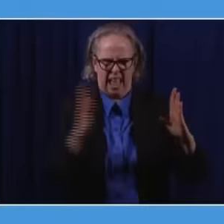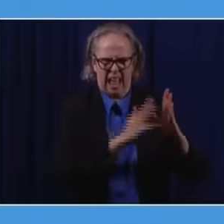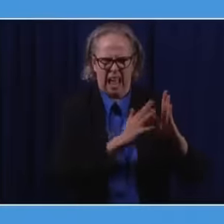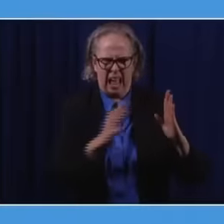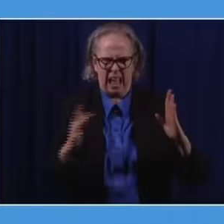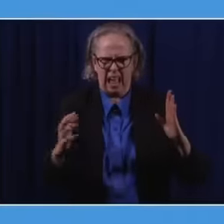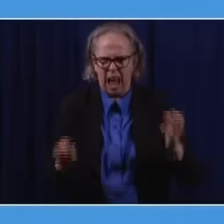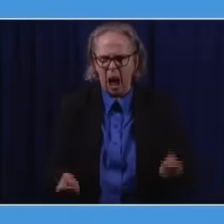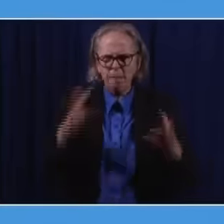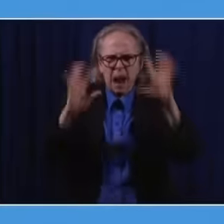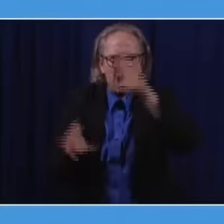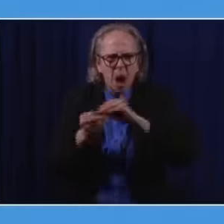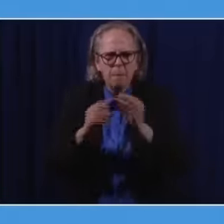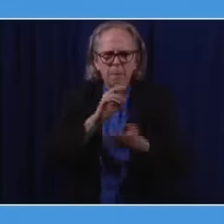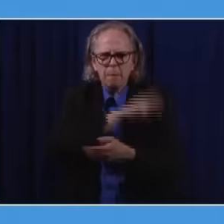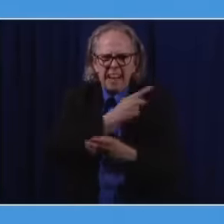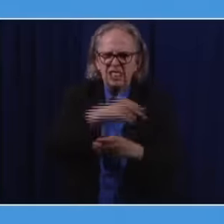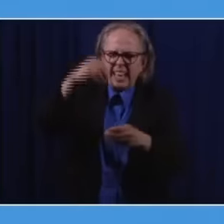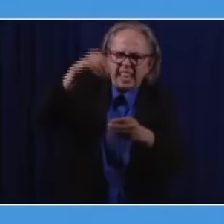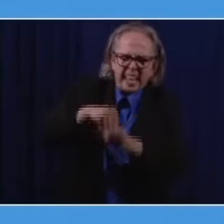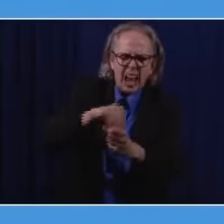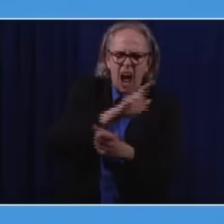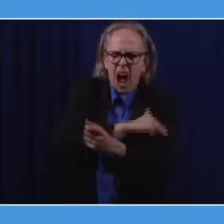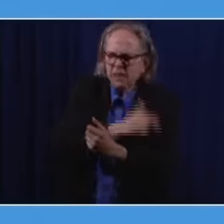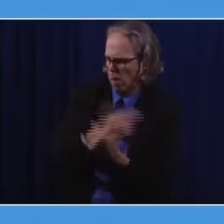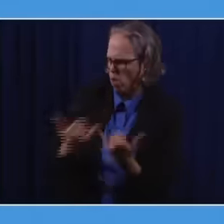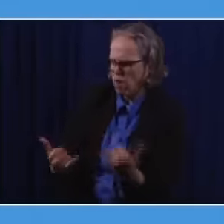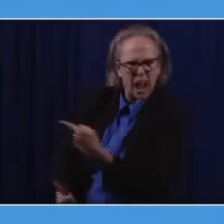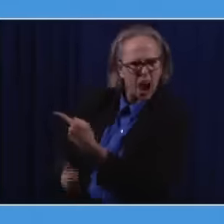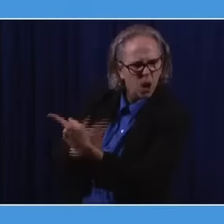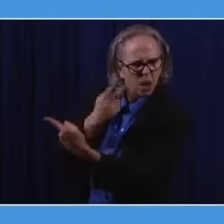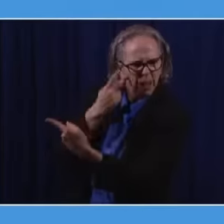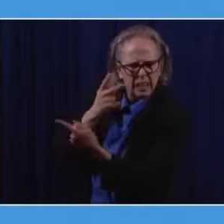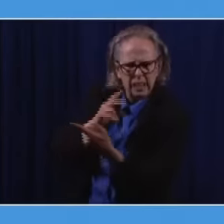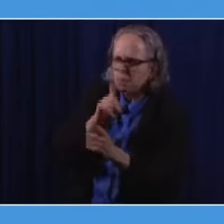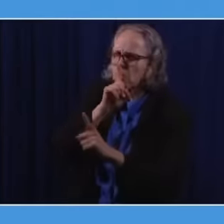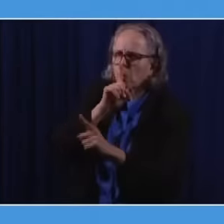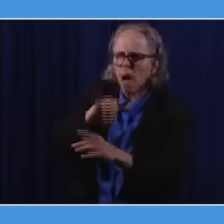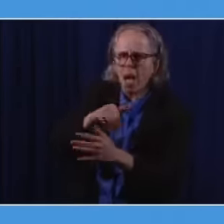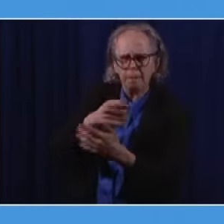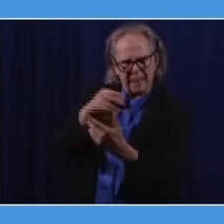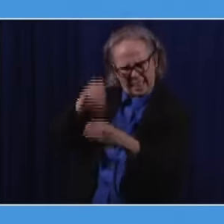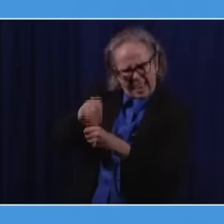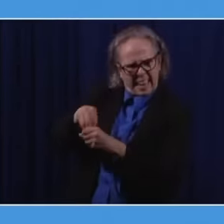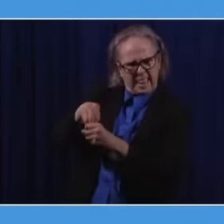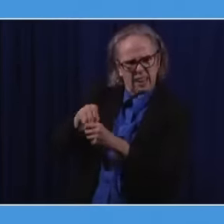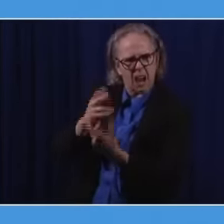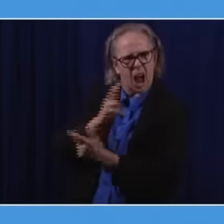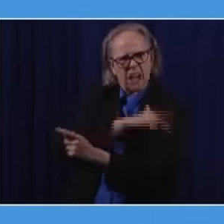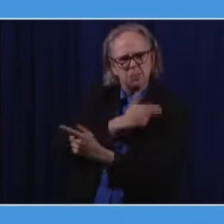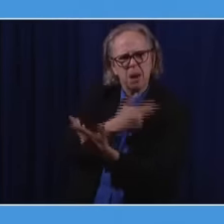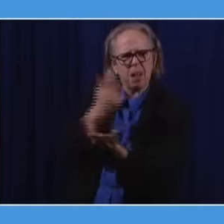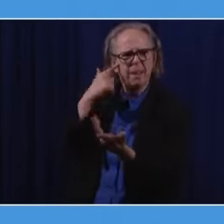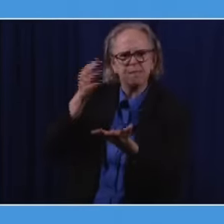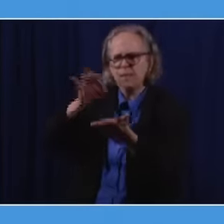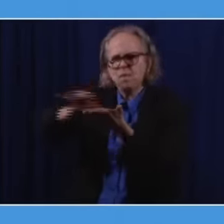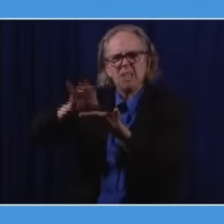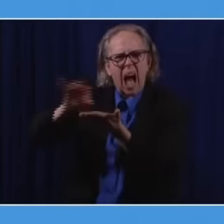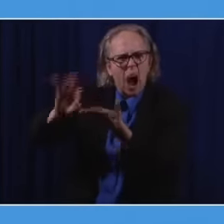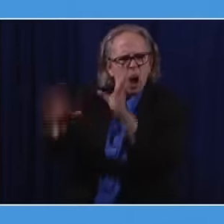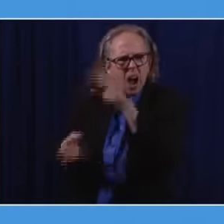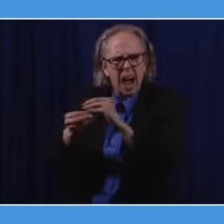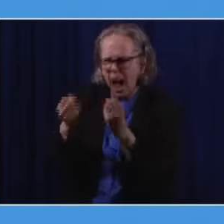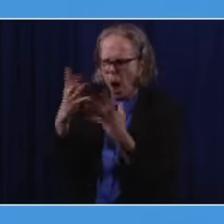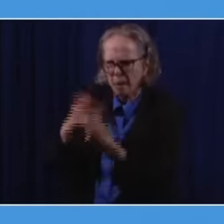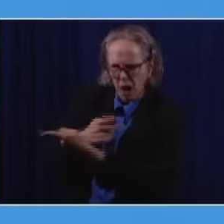not how many are going in every day, but it's what the census basically is in the hospital. And Doctor, you were